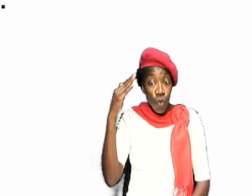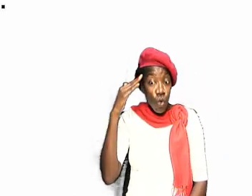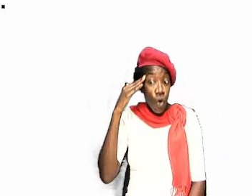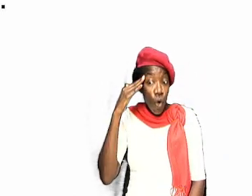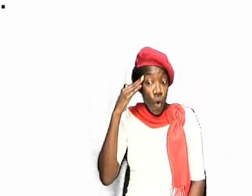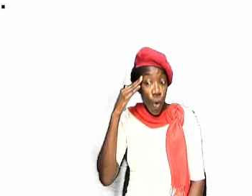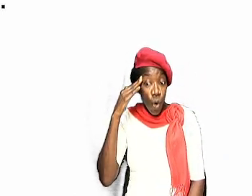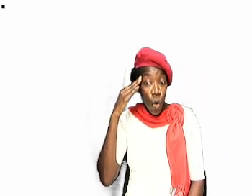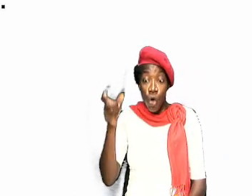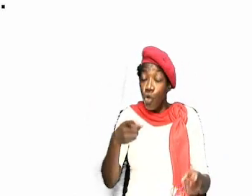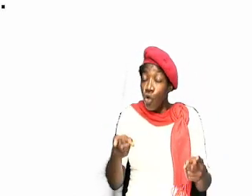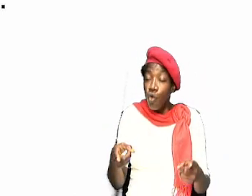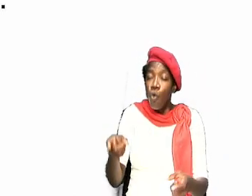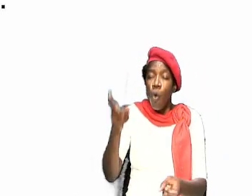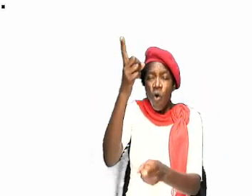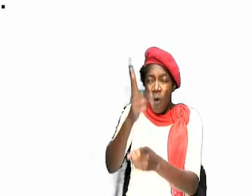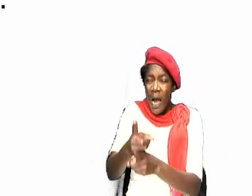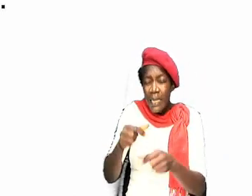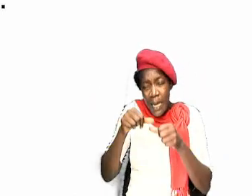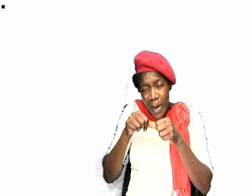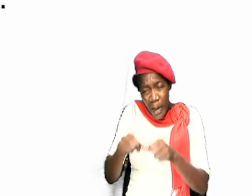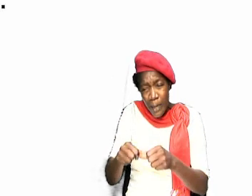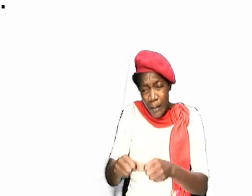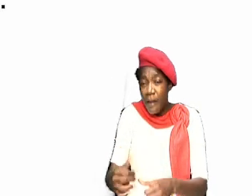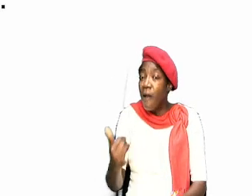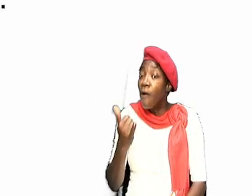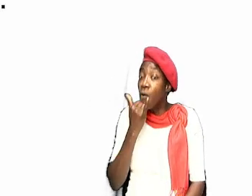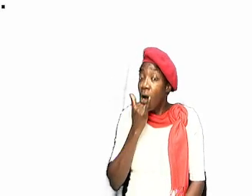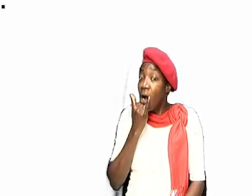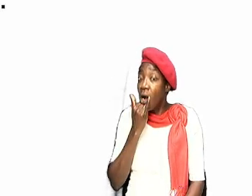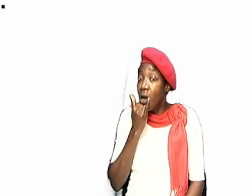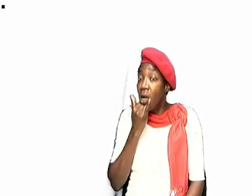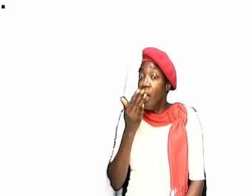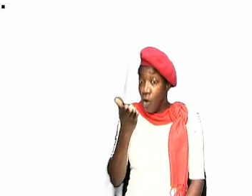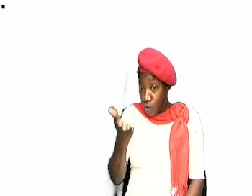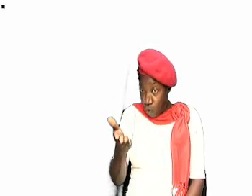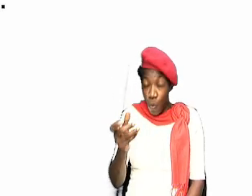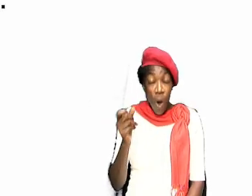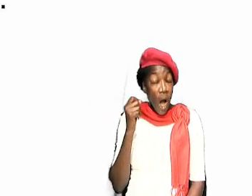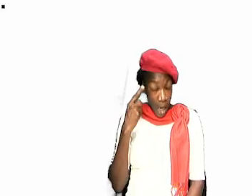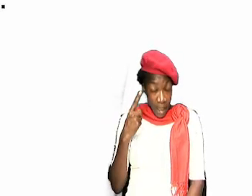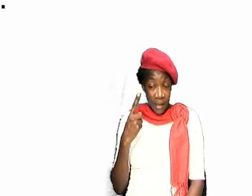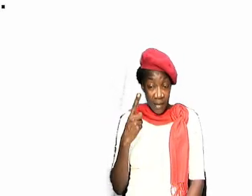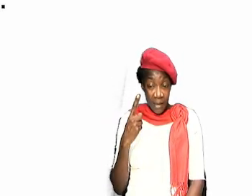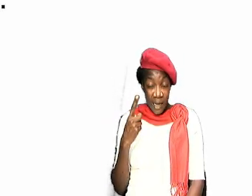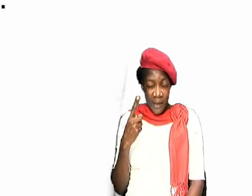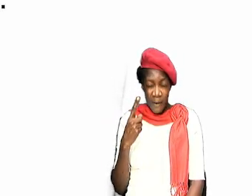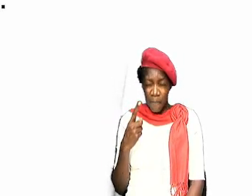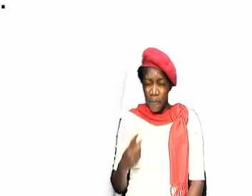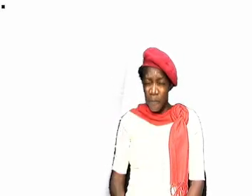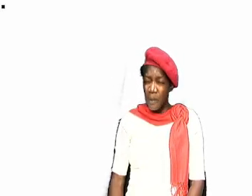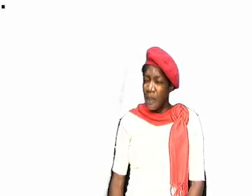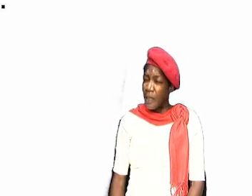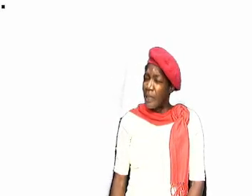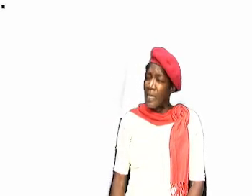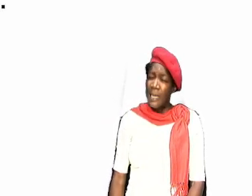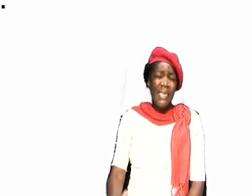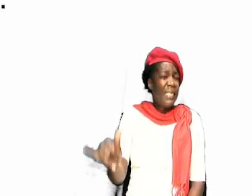do right and you continue in your wrong, I want you to understand that it is as